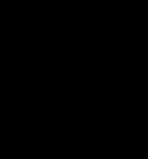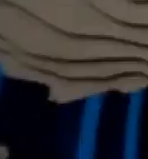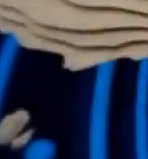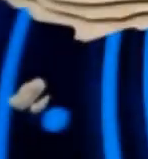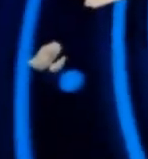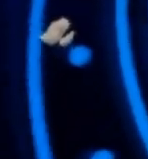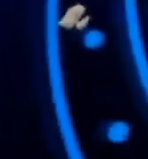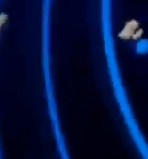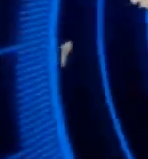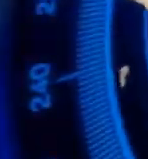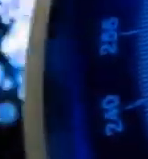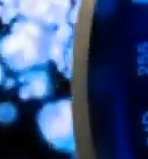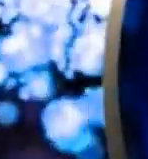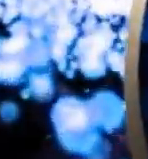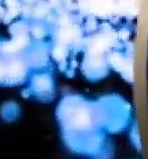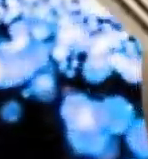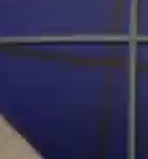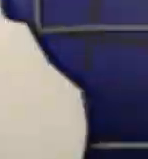hits.